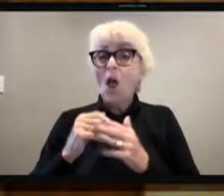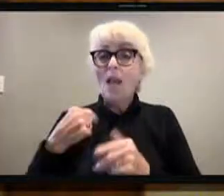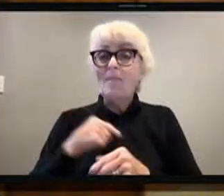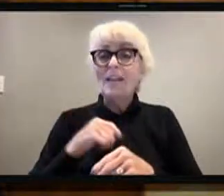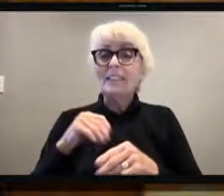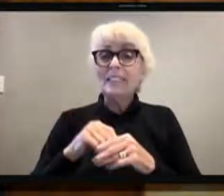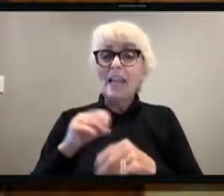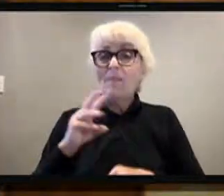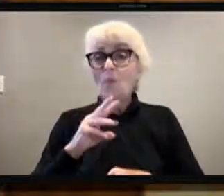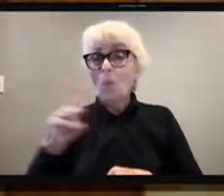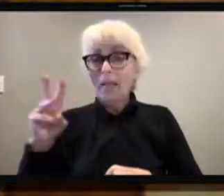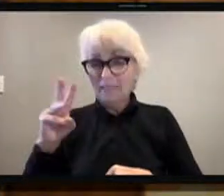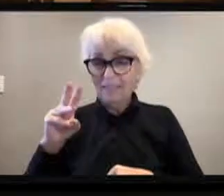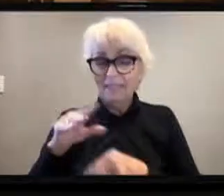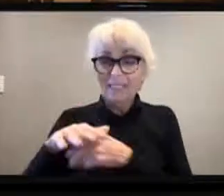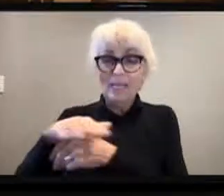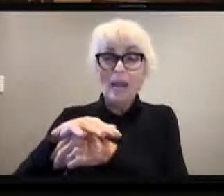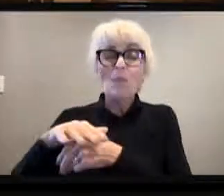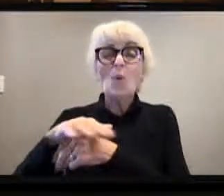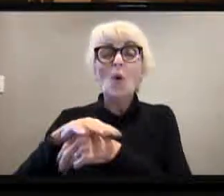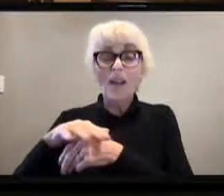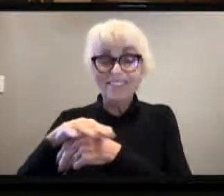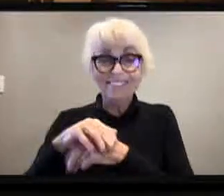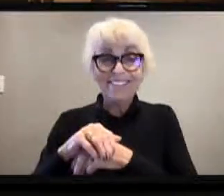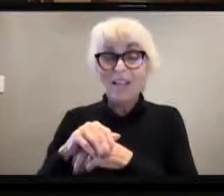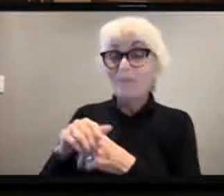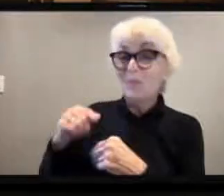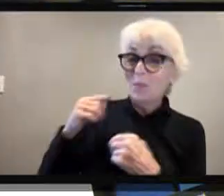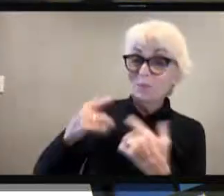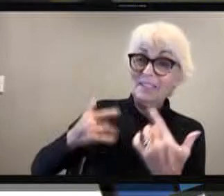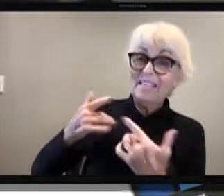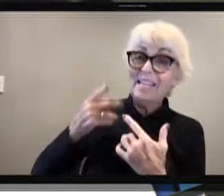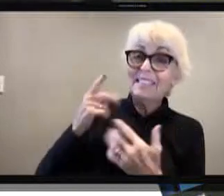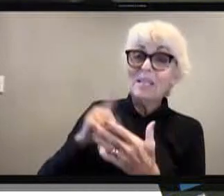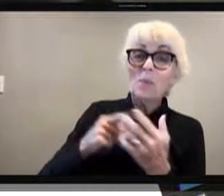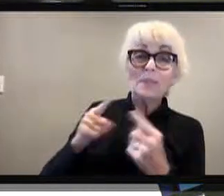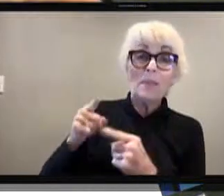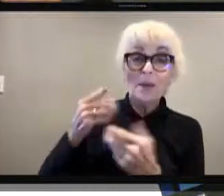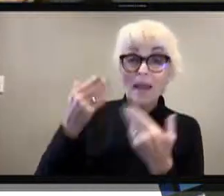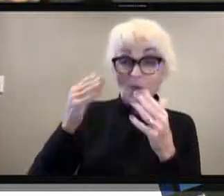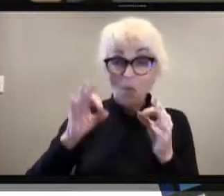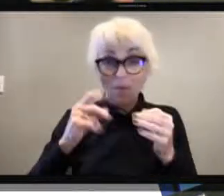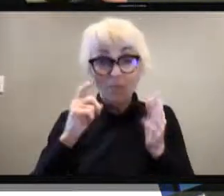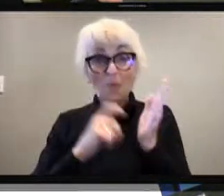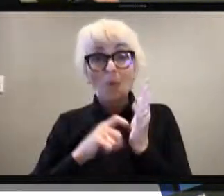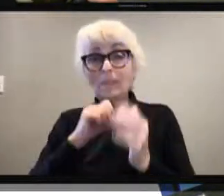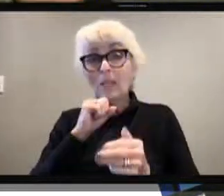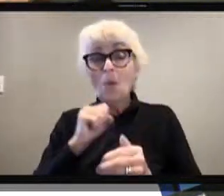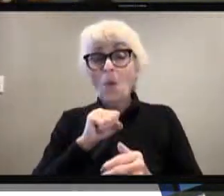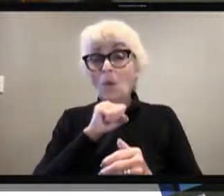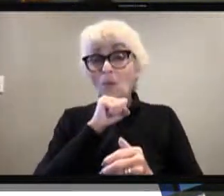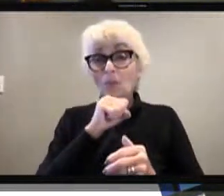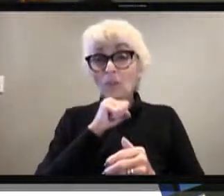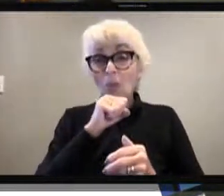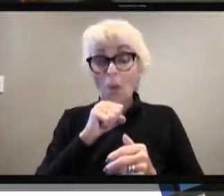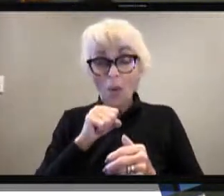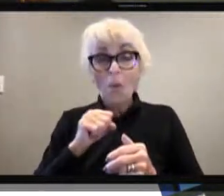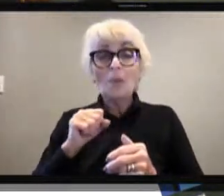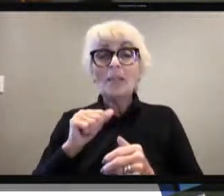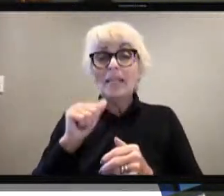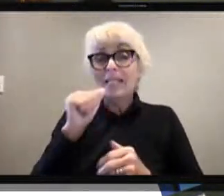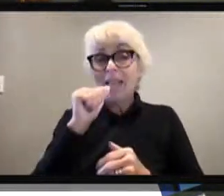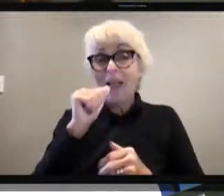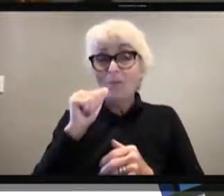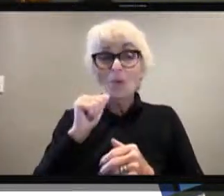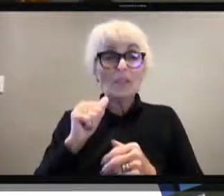that are Right. proud. So Right. We're really excited to see what's happening. If you see, I don't know if you've noticed, but the Old Stone Tavern is moving along. It's been on the